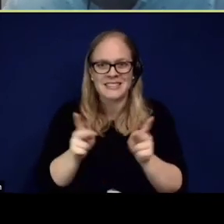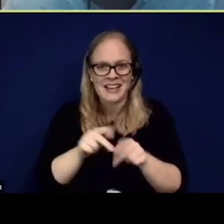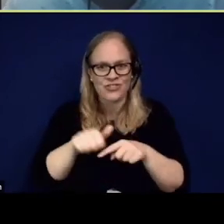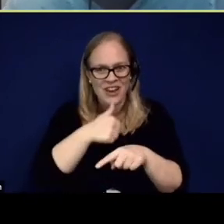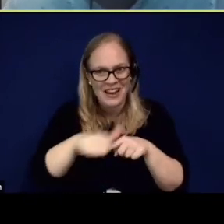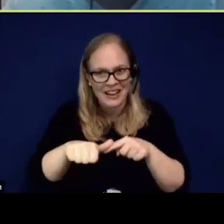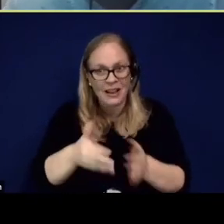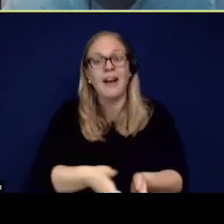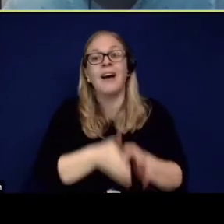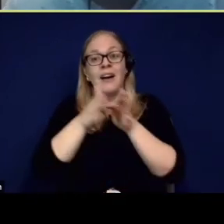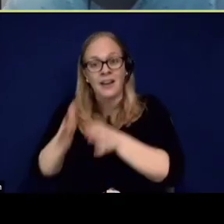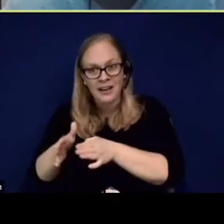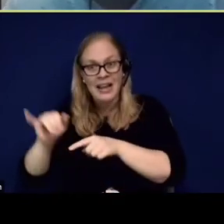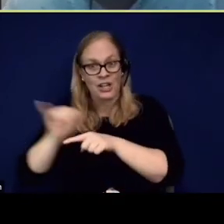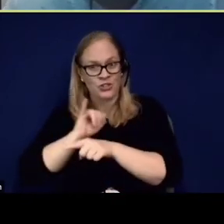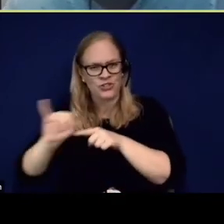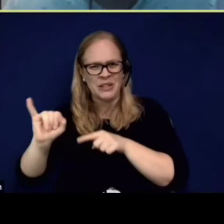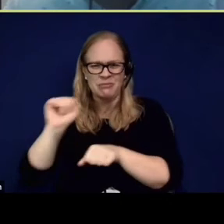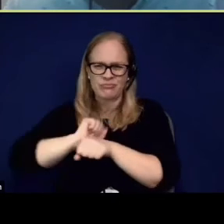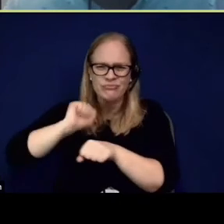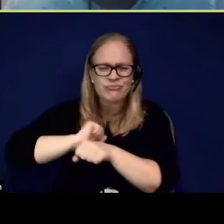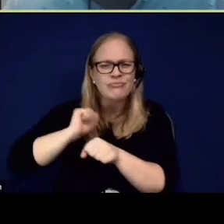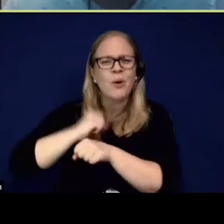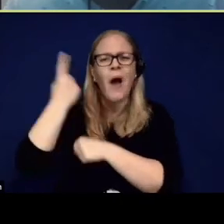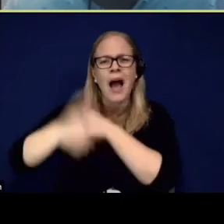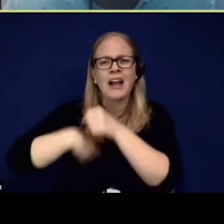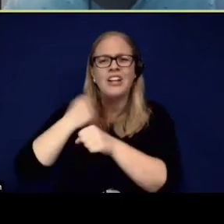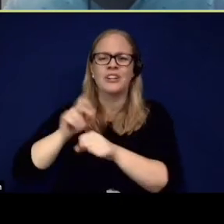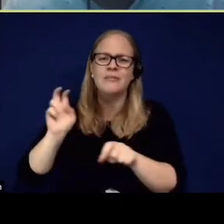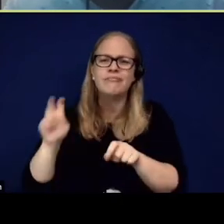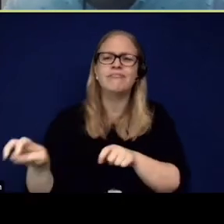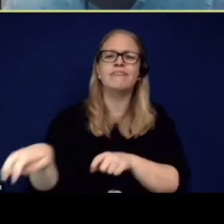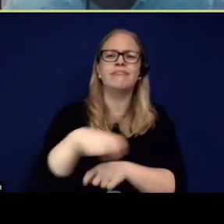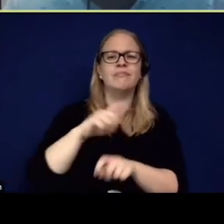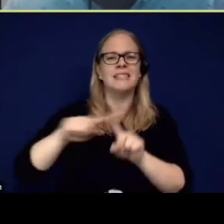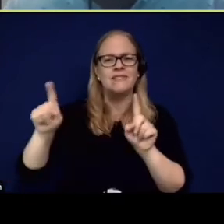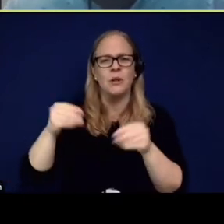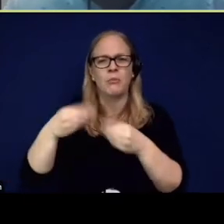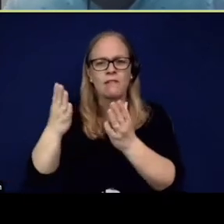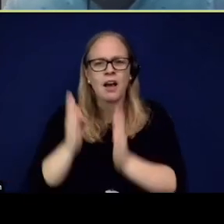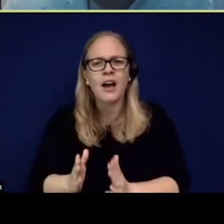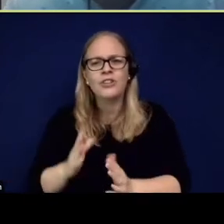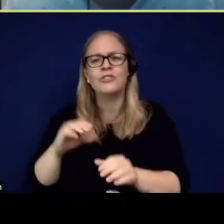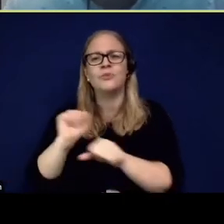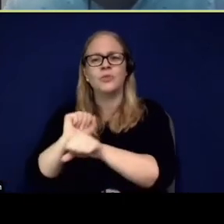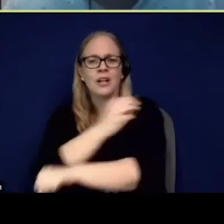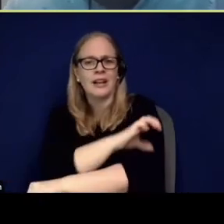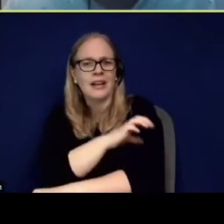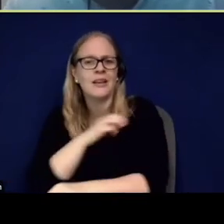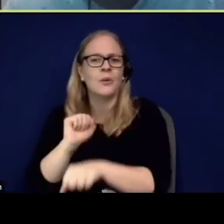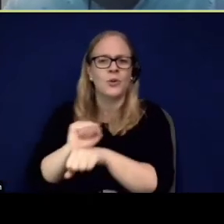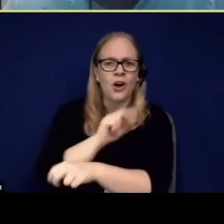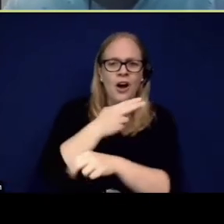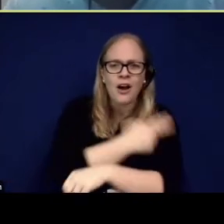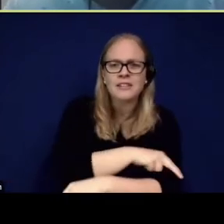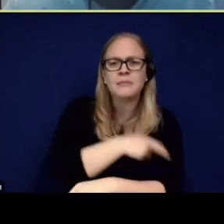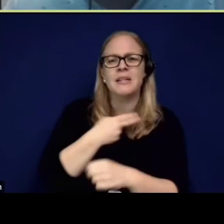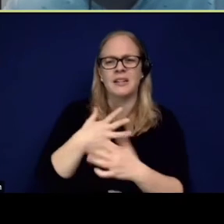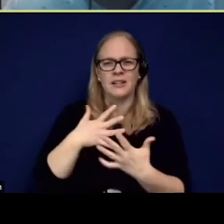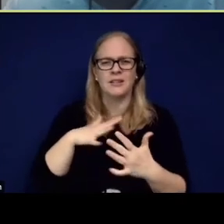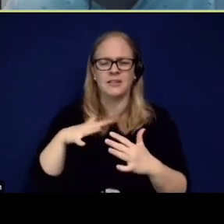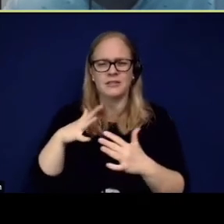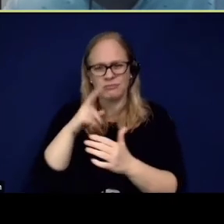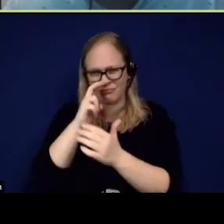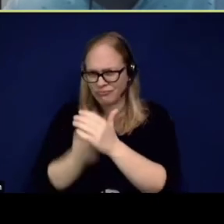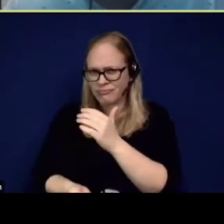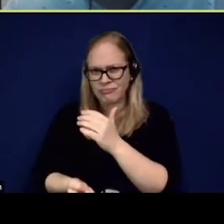work for like a year with different providers in the clinics or hospitals. And usually they're in the same city